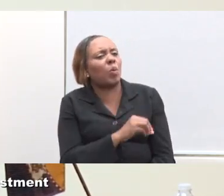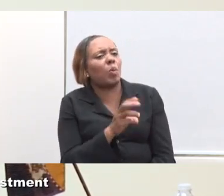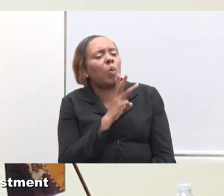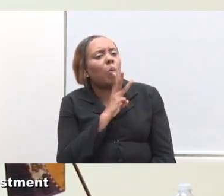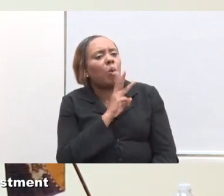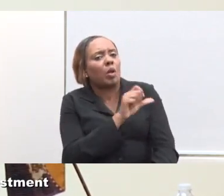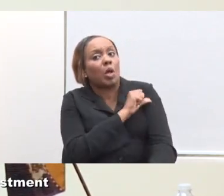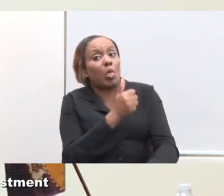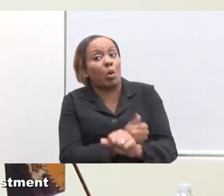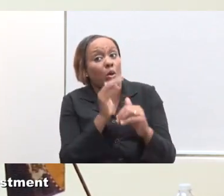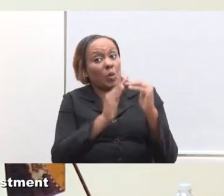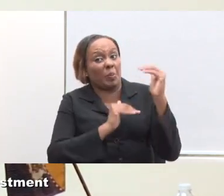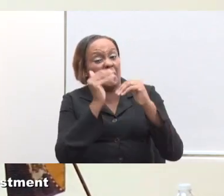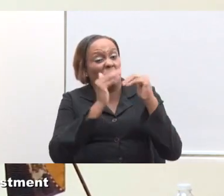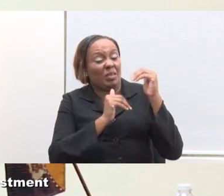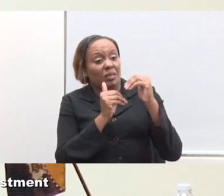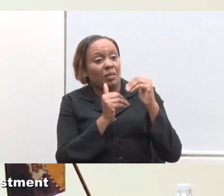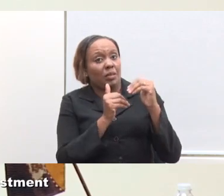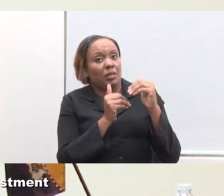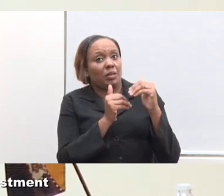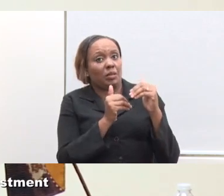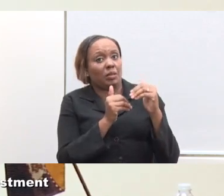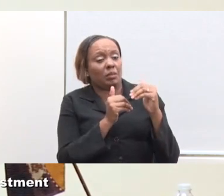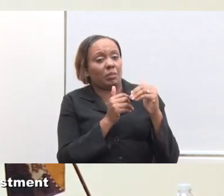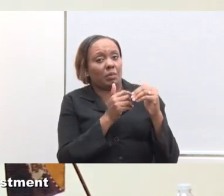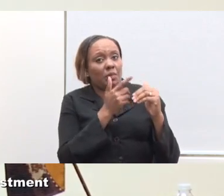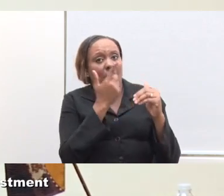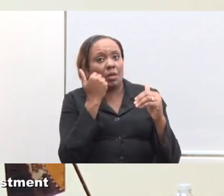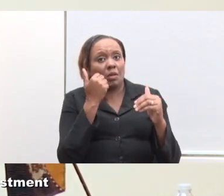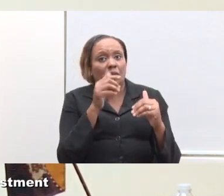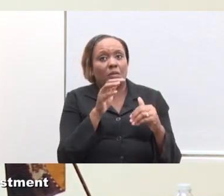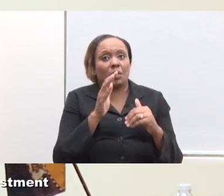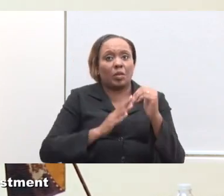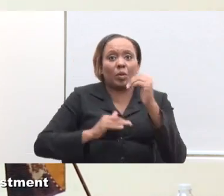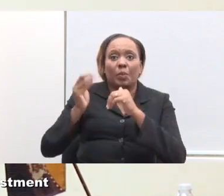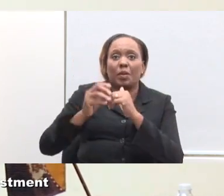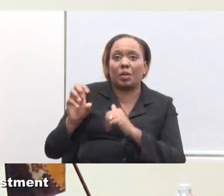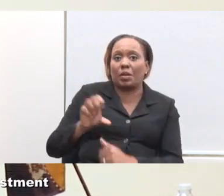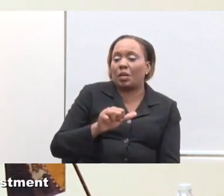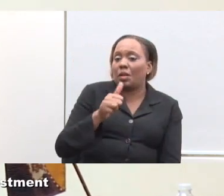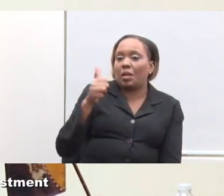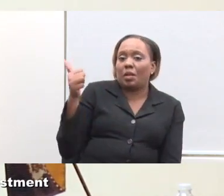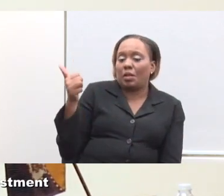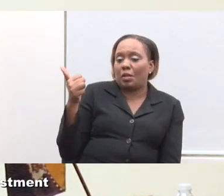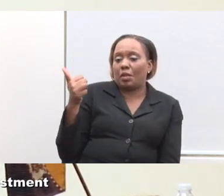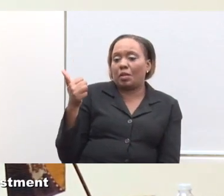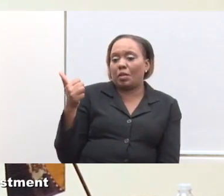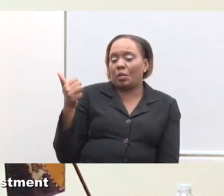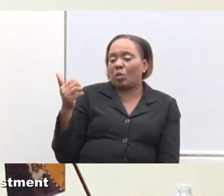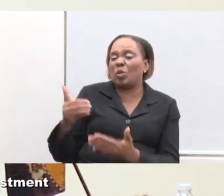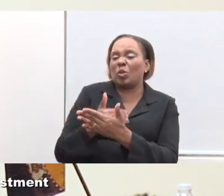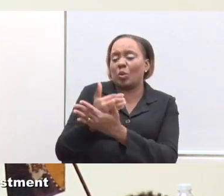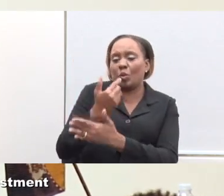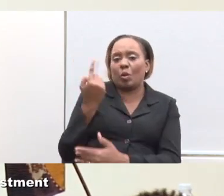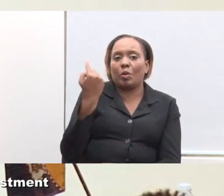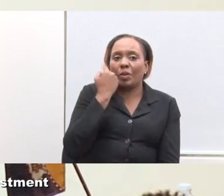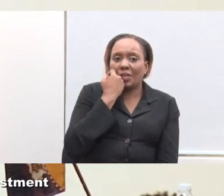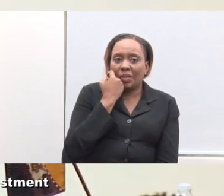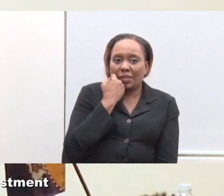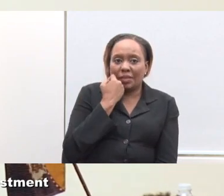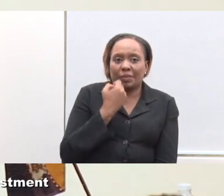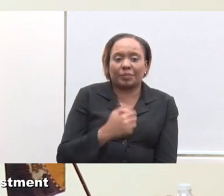was abandoned when a new edifice was built on the hill for large sums of money. We